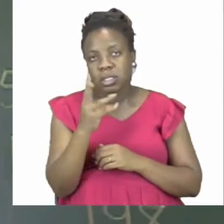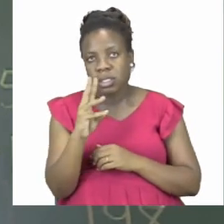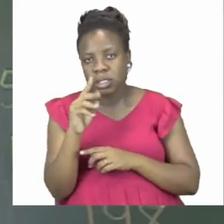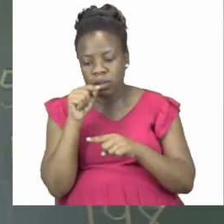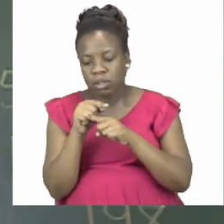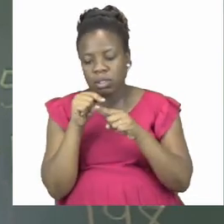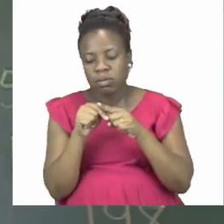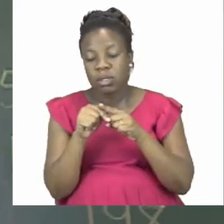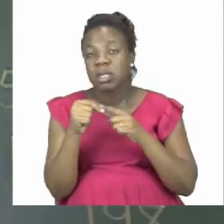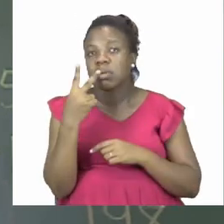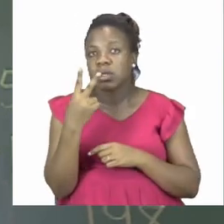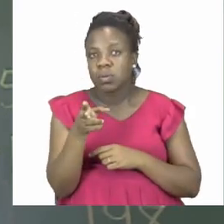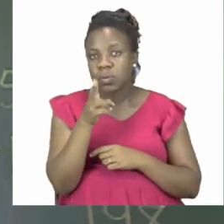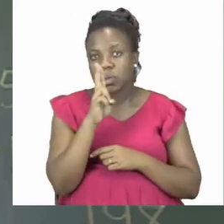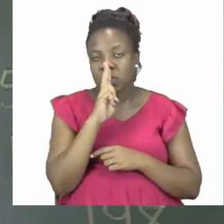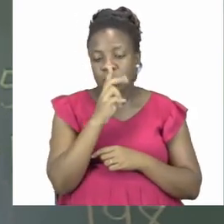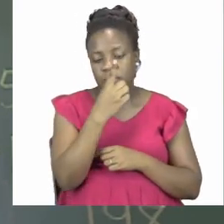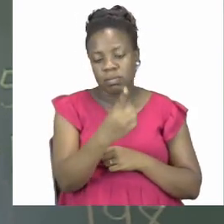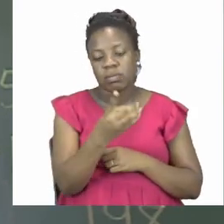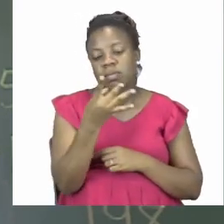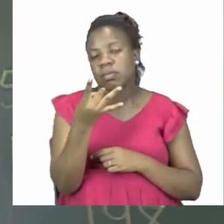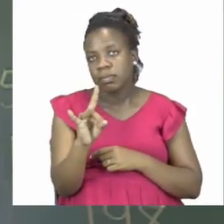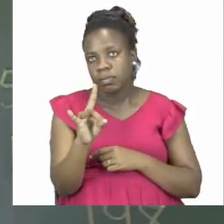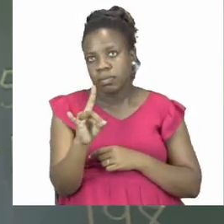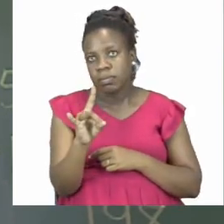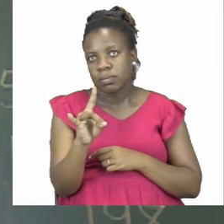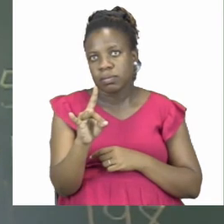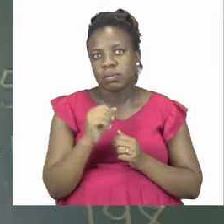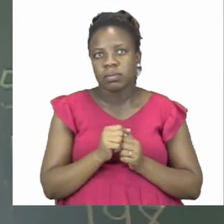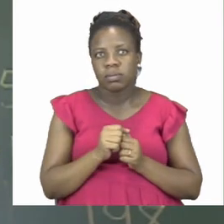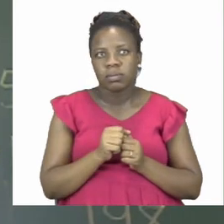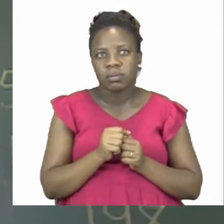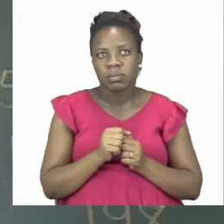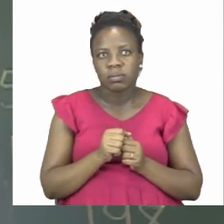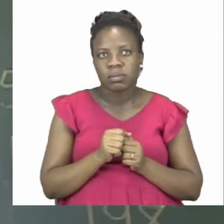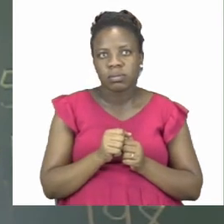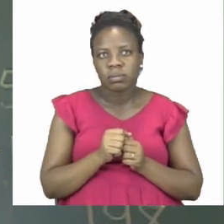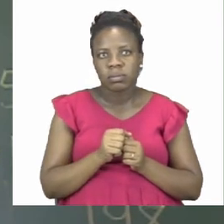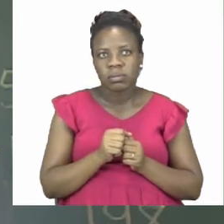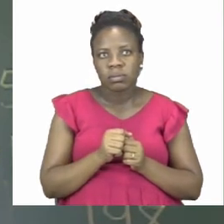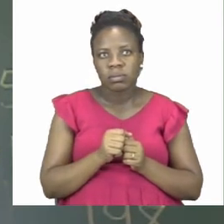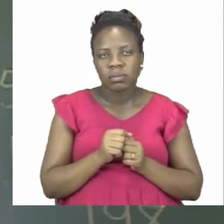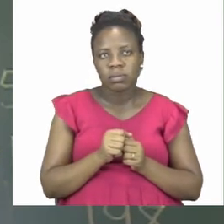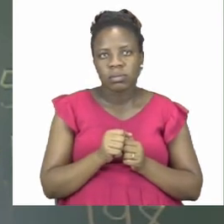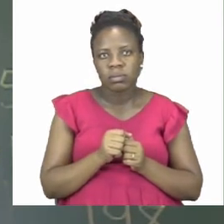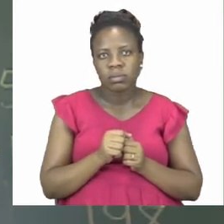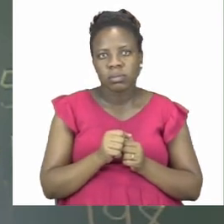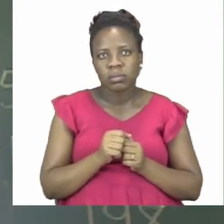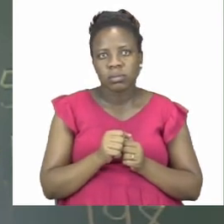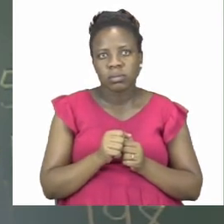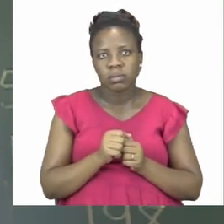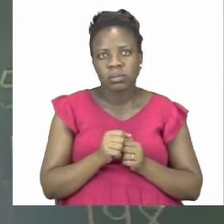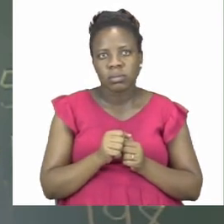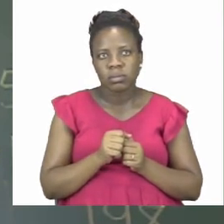get confused, that's okay. You can ask an adult for help. When we move on for the lesson, you're going to see that this will actually